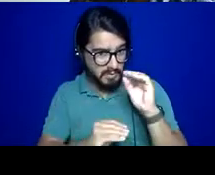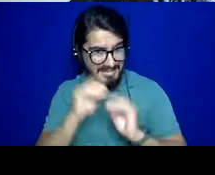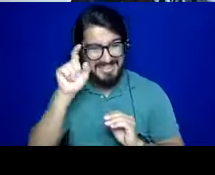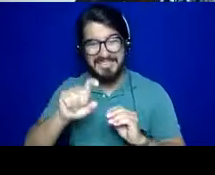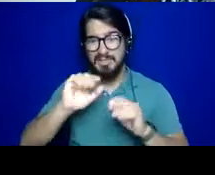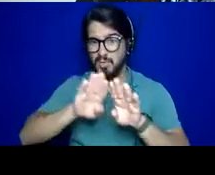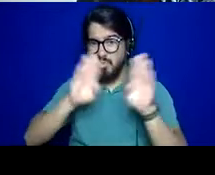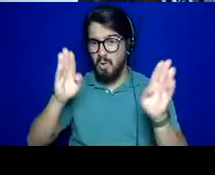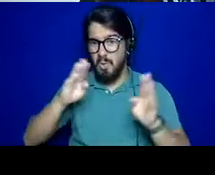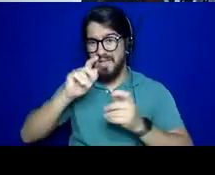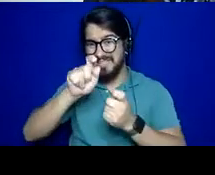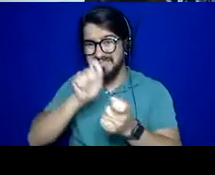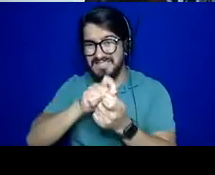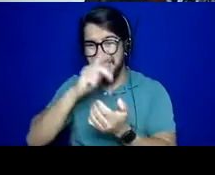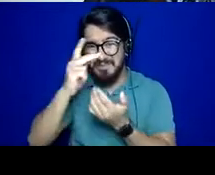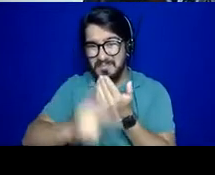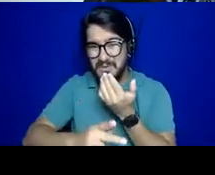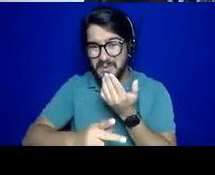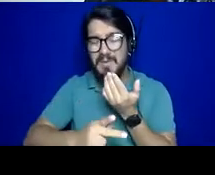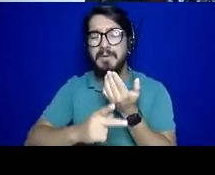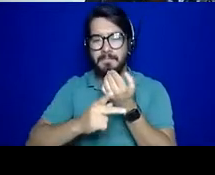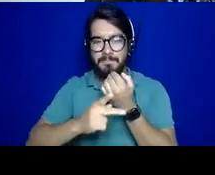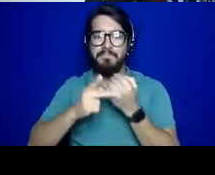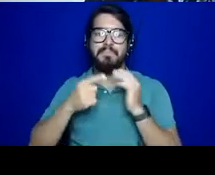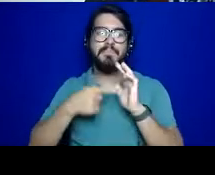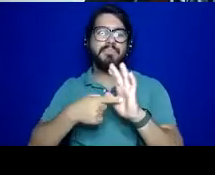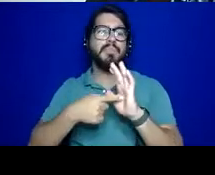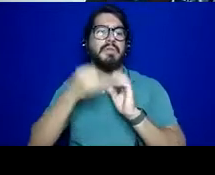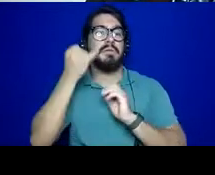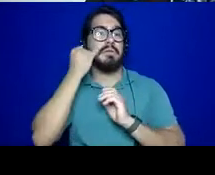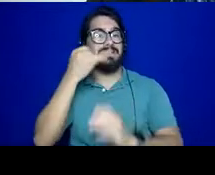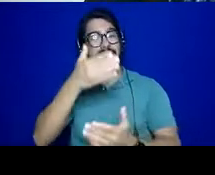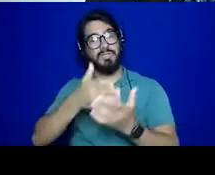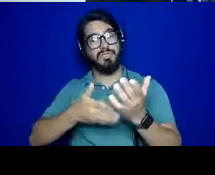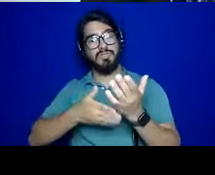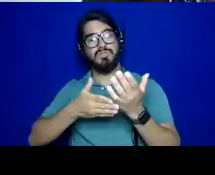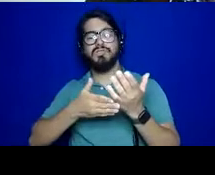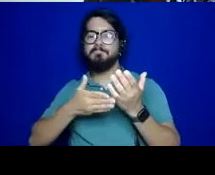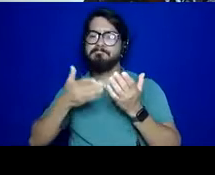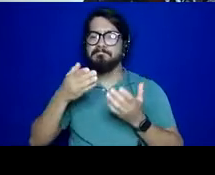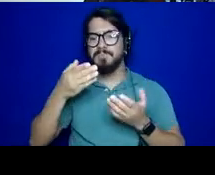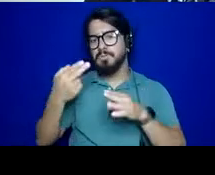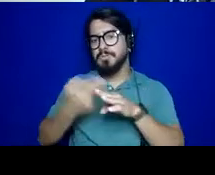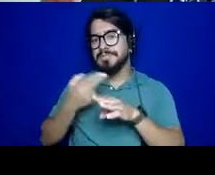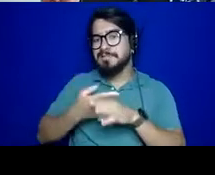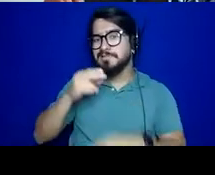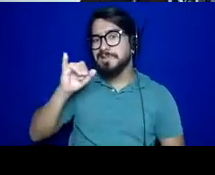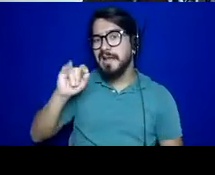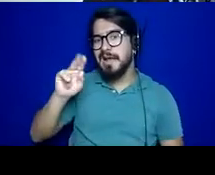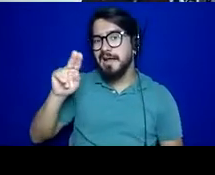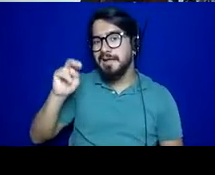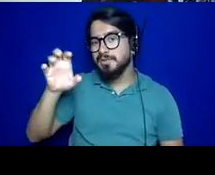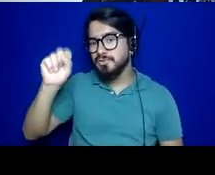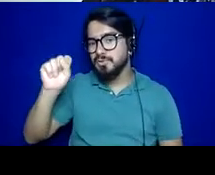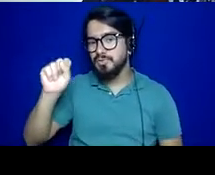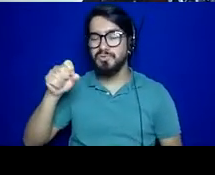So an example of software that's already built into your Mac, if you have a Mac, would be like iTunes. You can use that to edit the information or